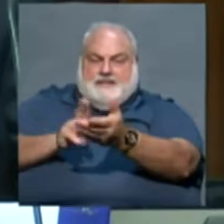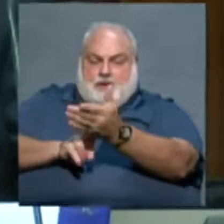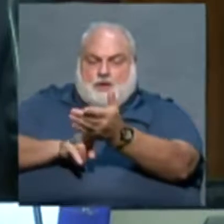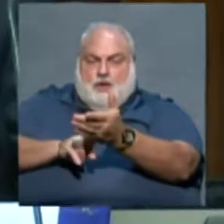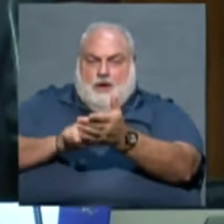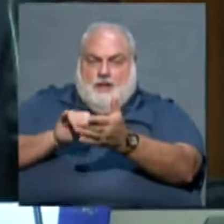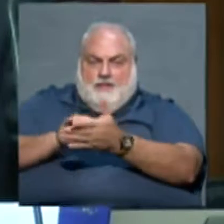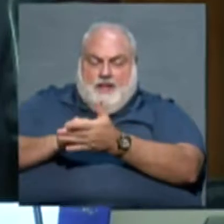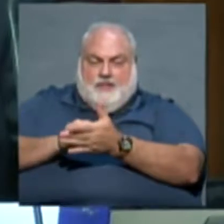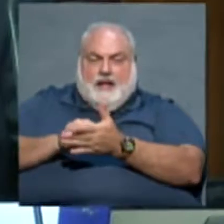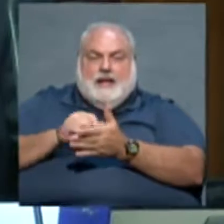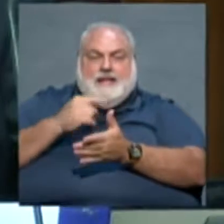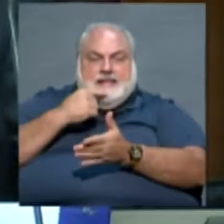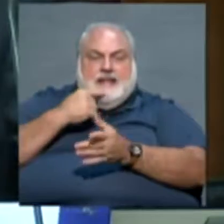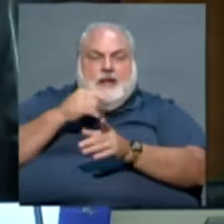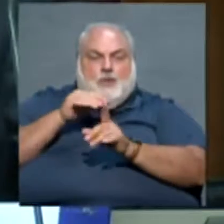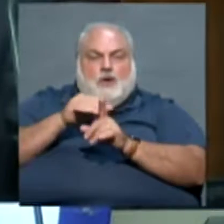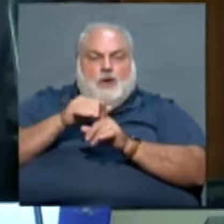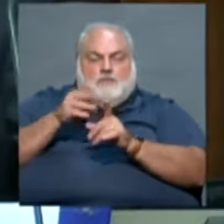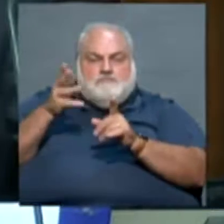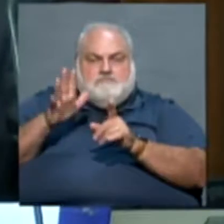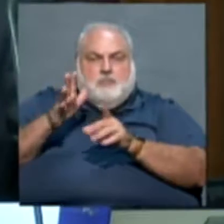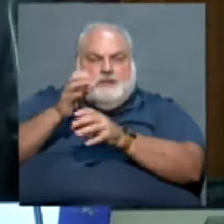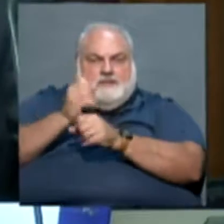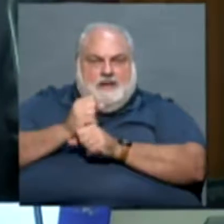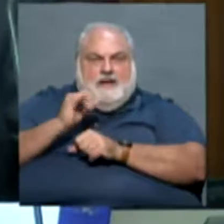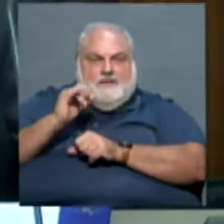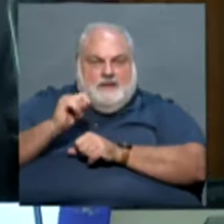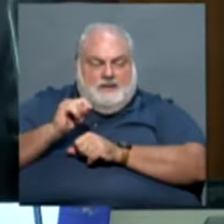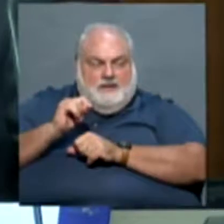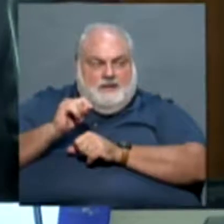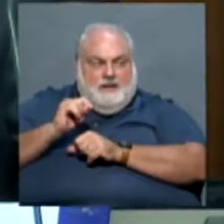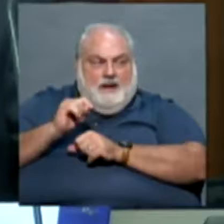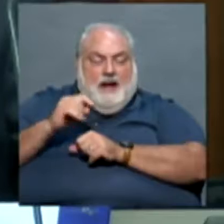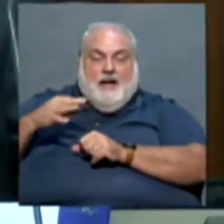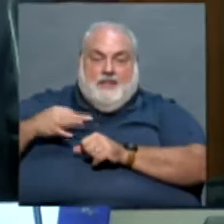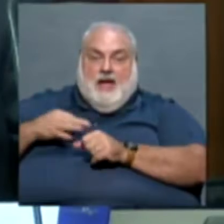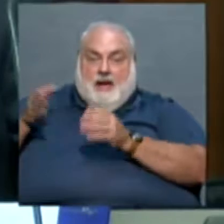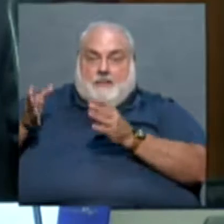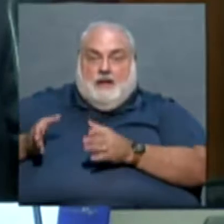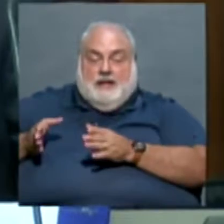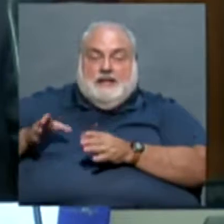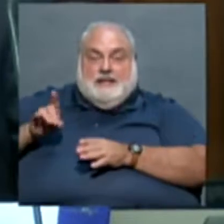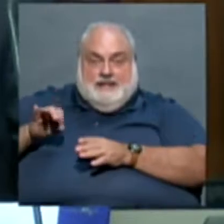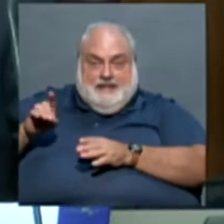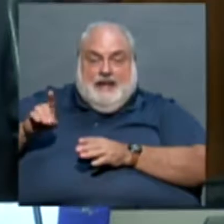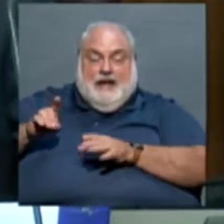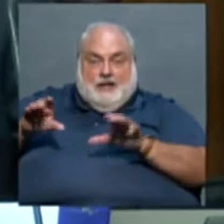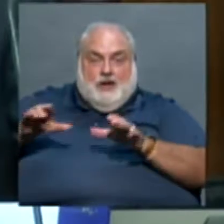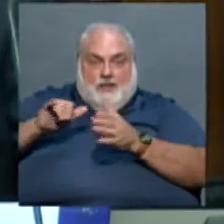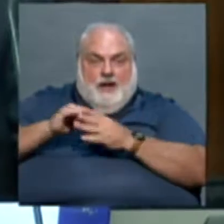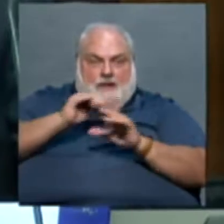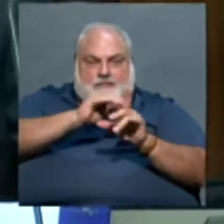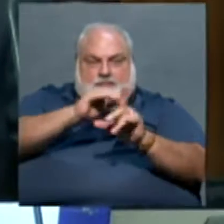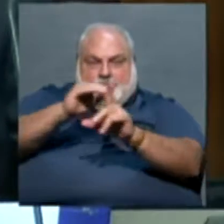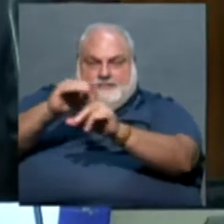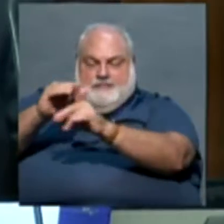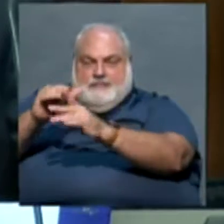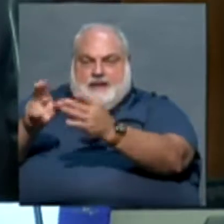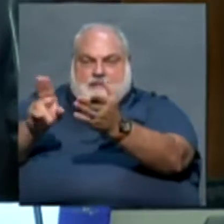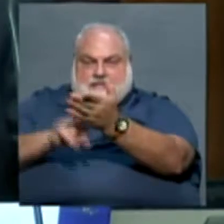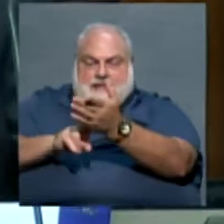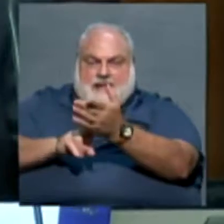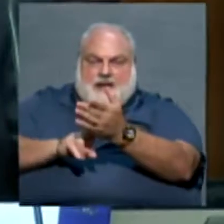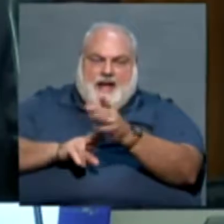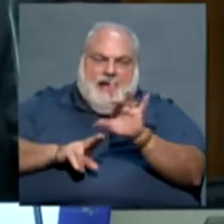that they stated that they were notified of the public hearing. And the applicant proceeded to do that. They got signatures from 8